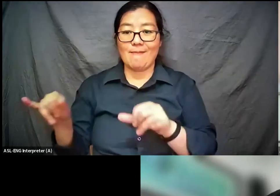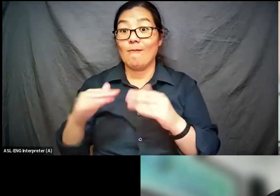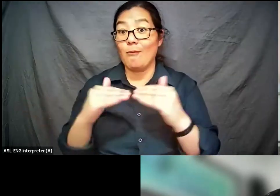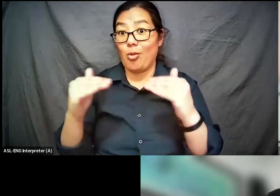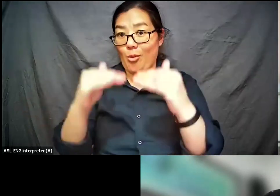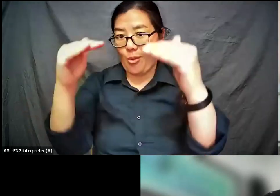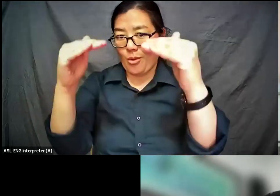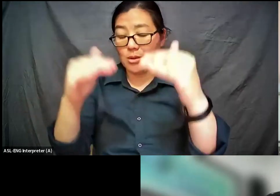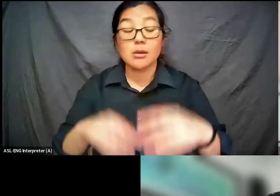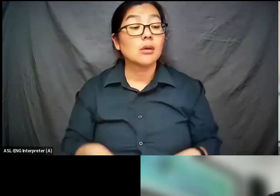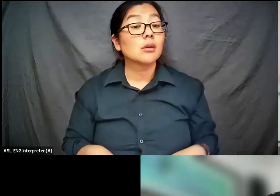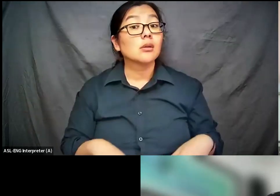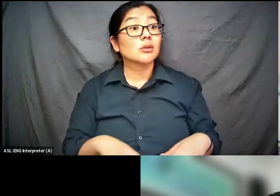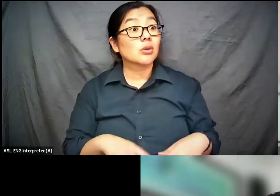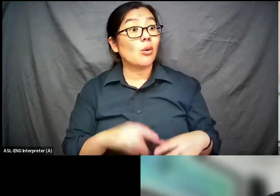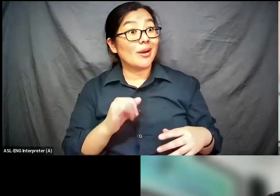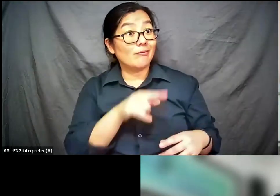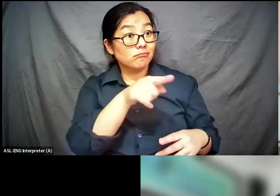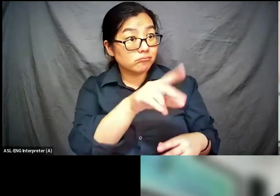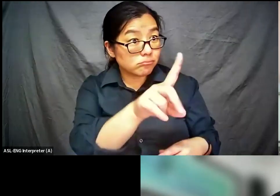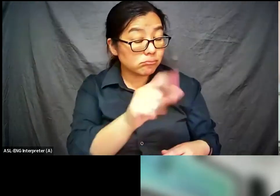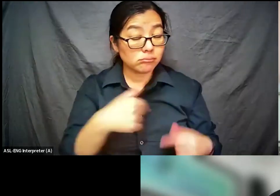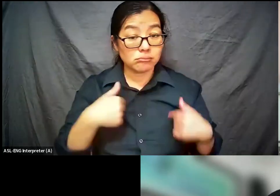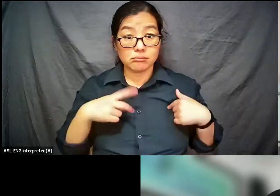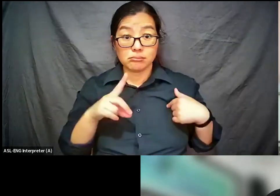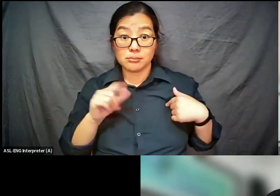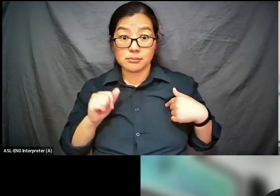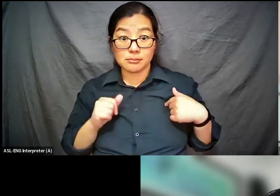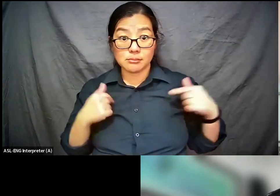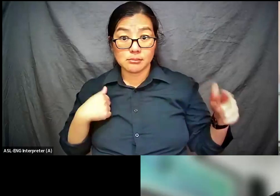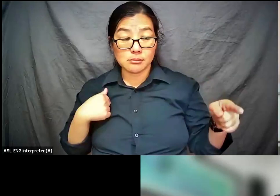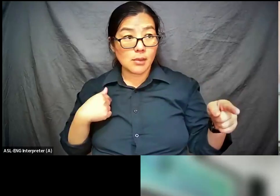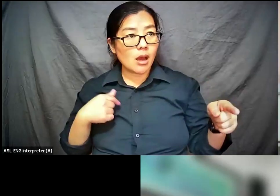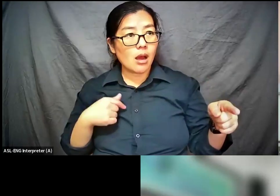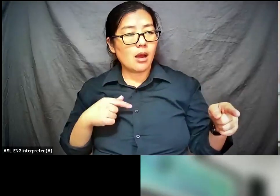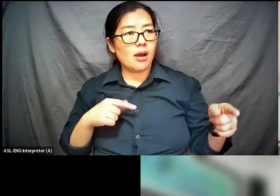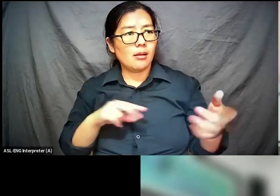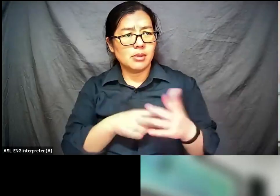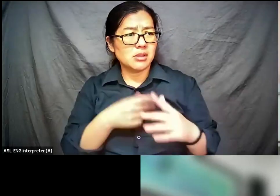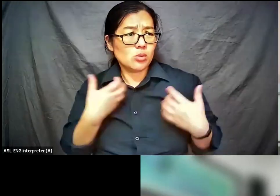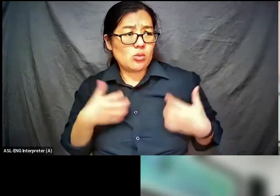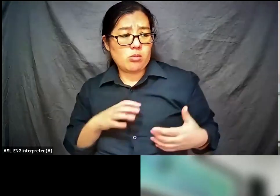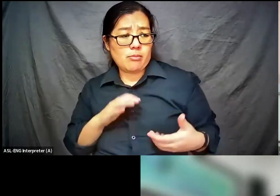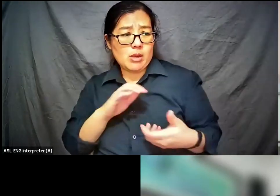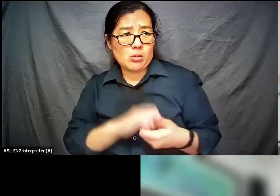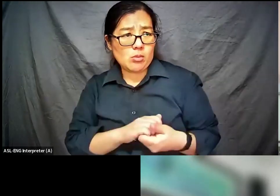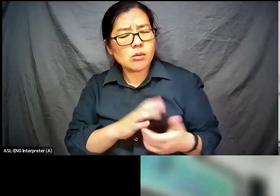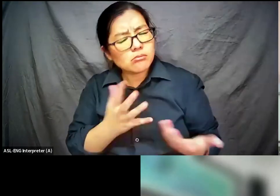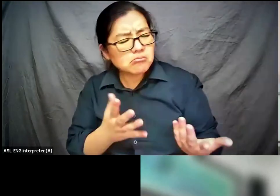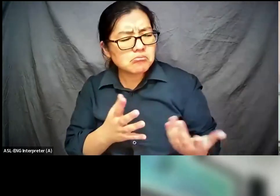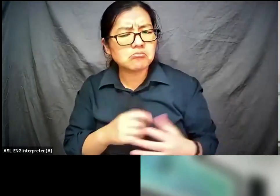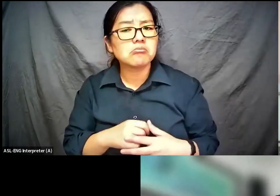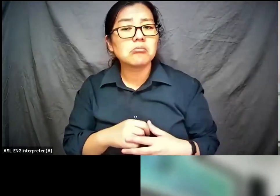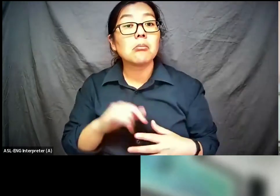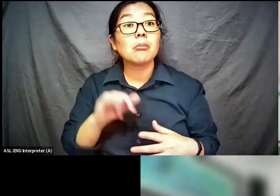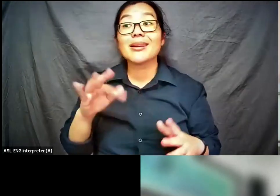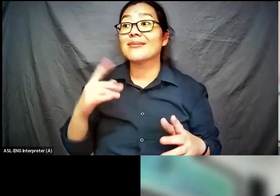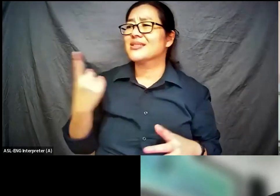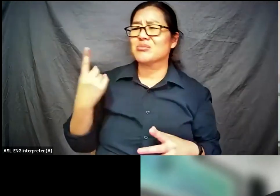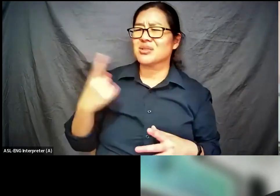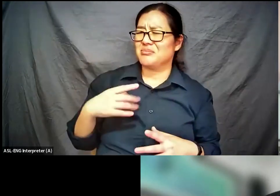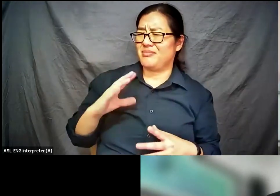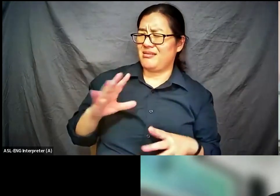see digital media held and kept somewhere. It's kind of on the